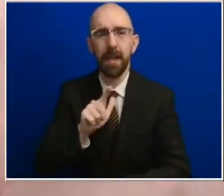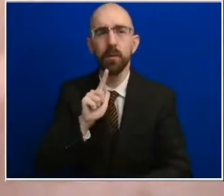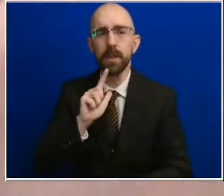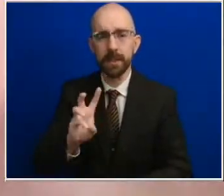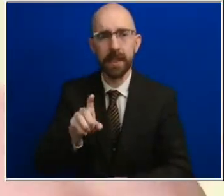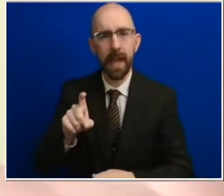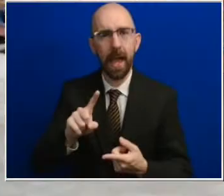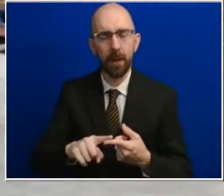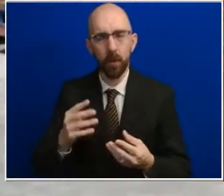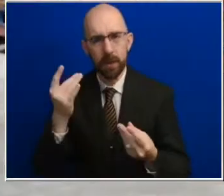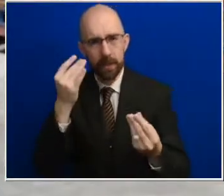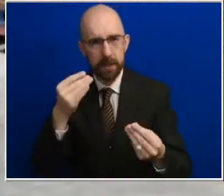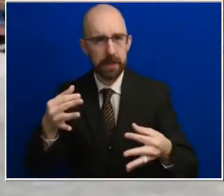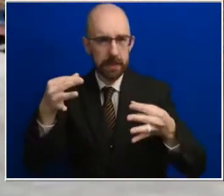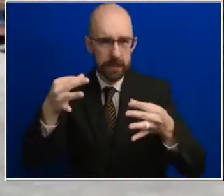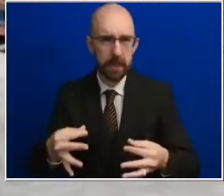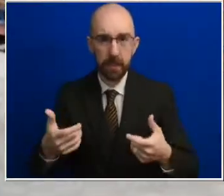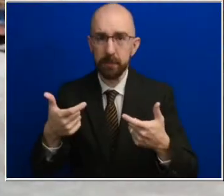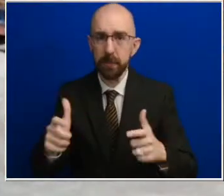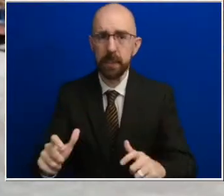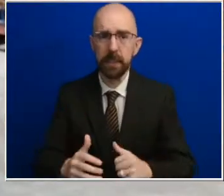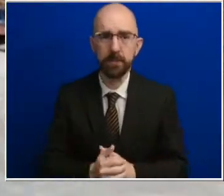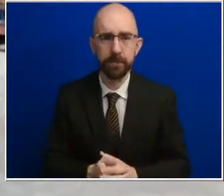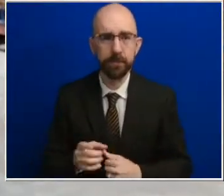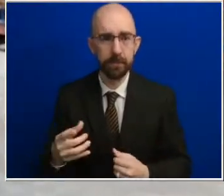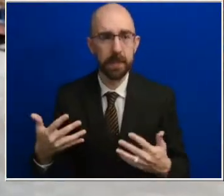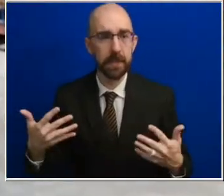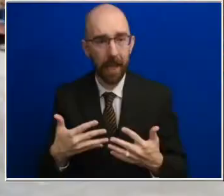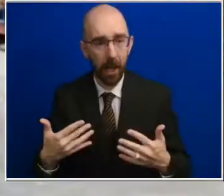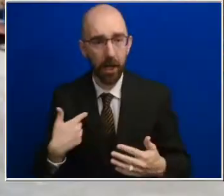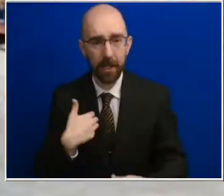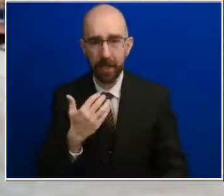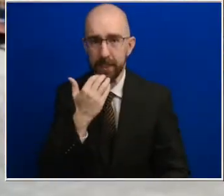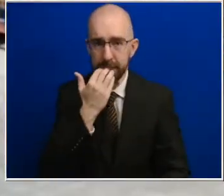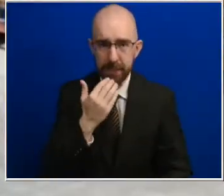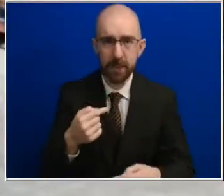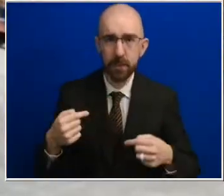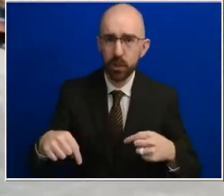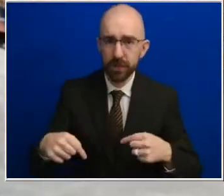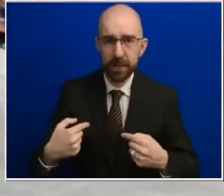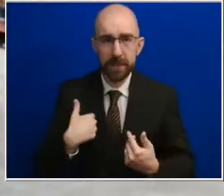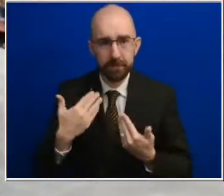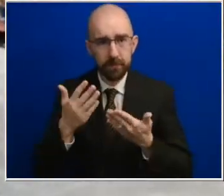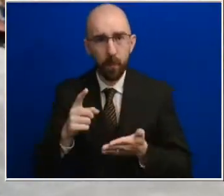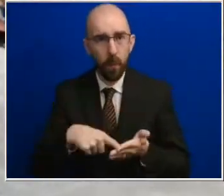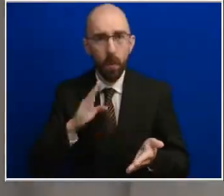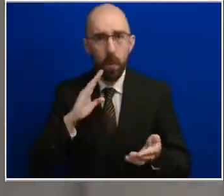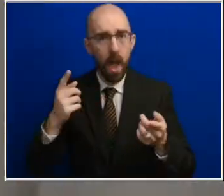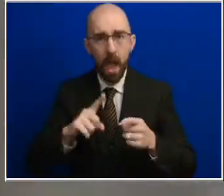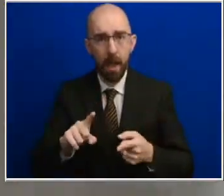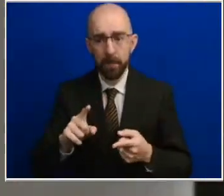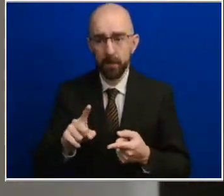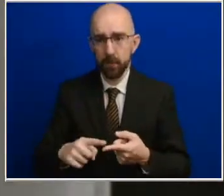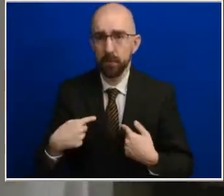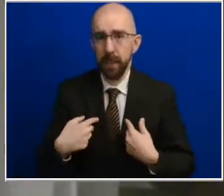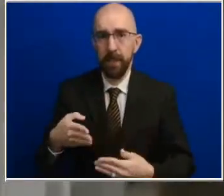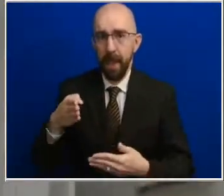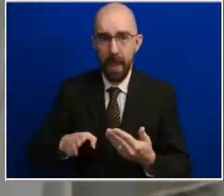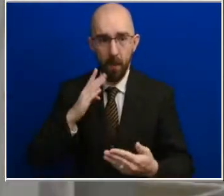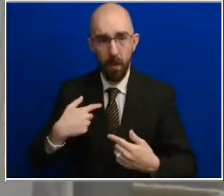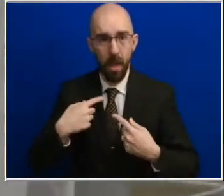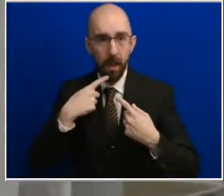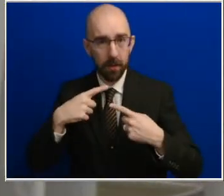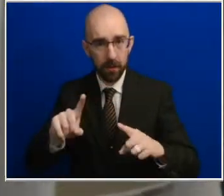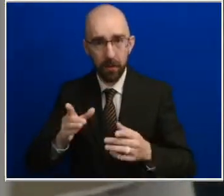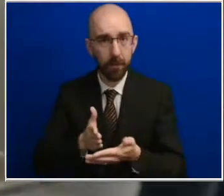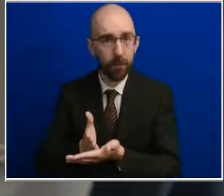big decision. It was scary. It was nerve-wracking. I didn't know, what was going to happen in the end, or if I was even going to make it out of it. You all